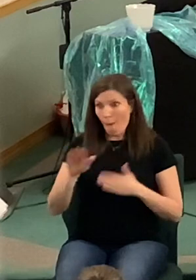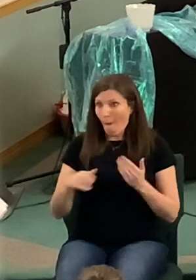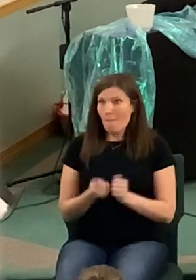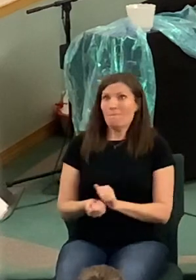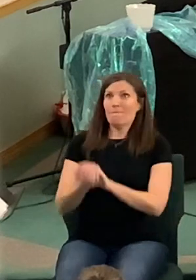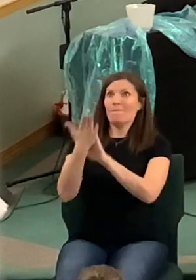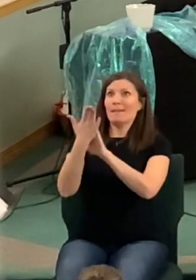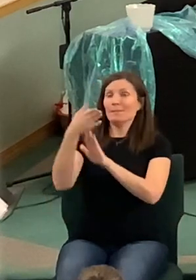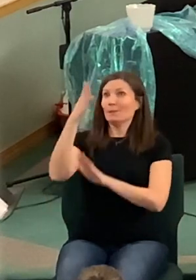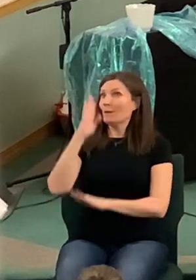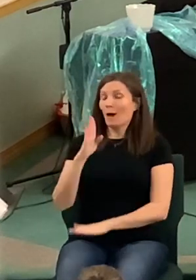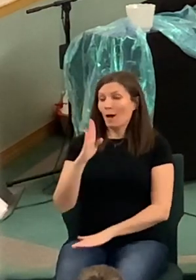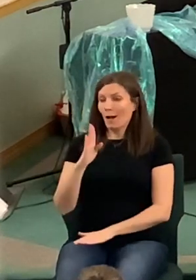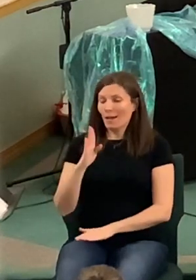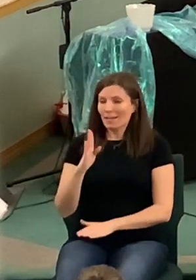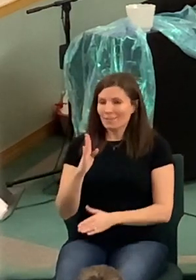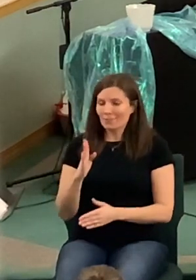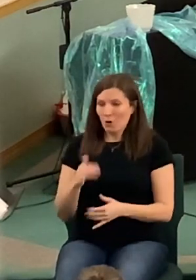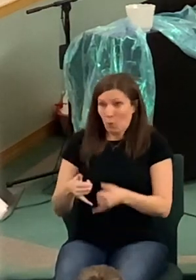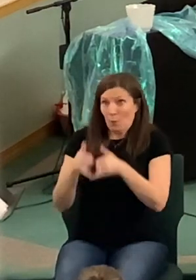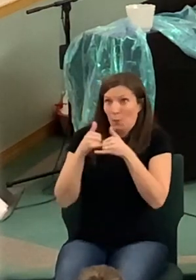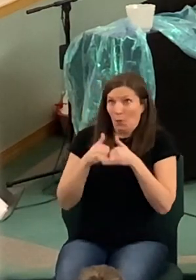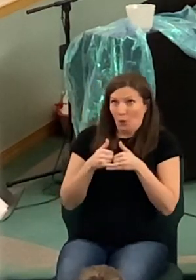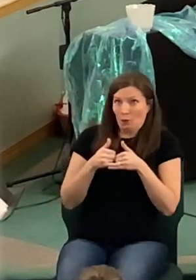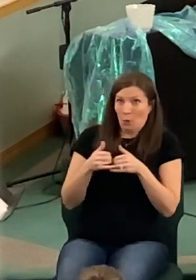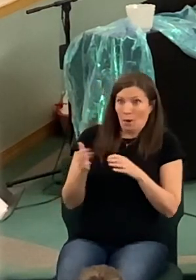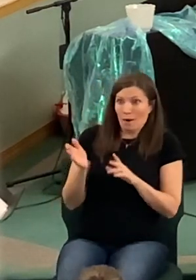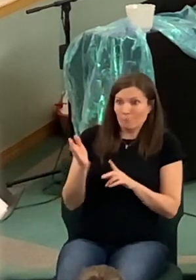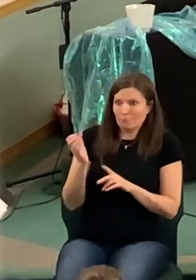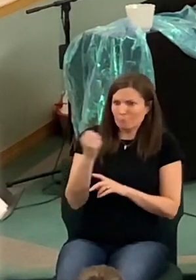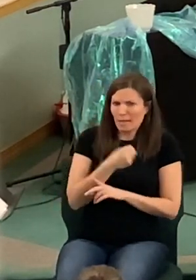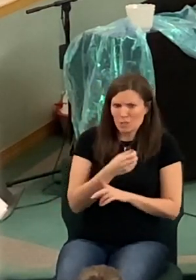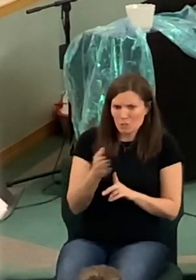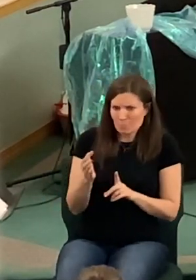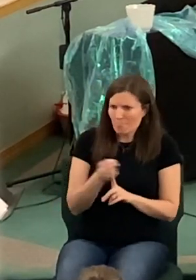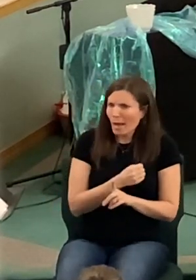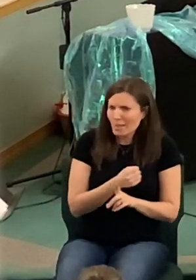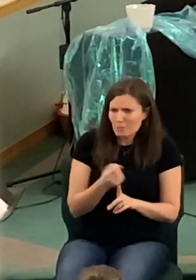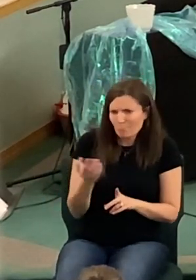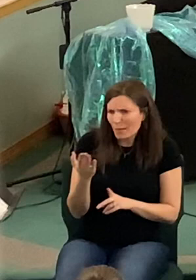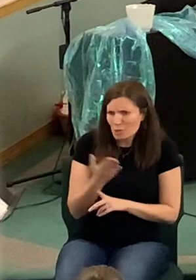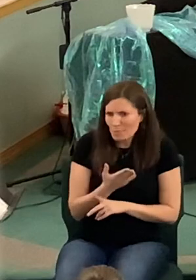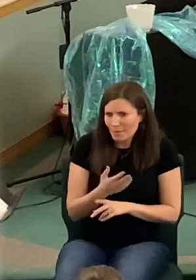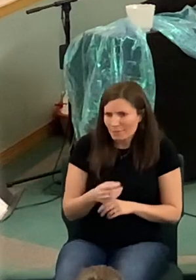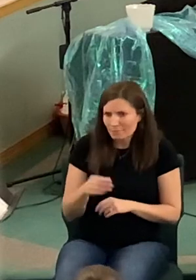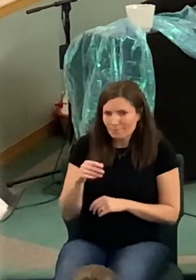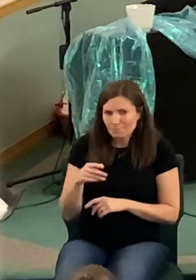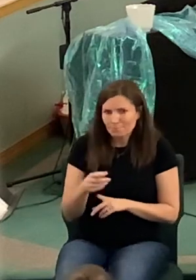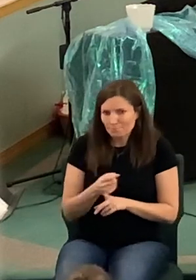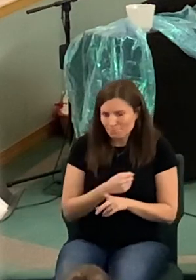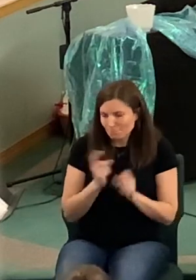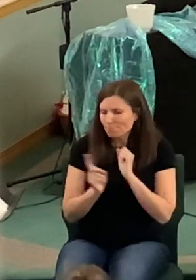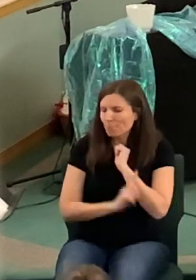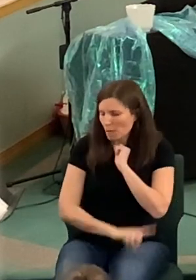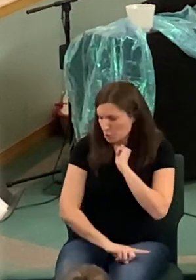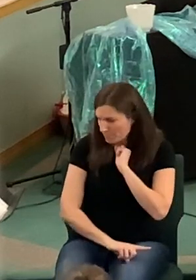punished. Influential or insignificant, we are going to report to God for what we've done.